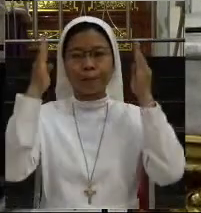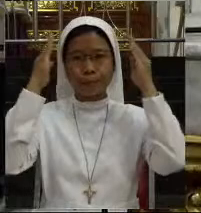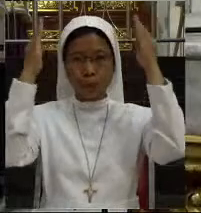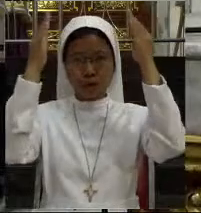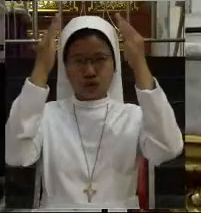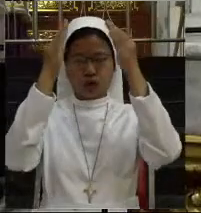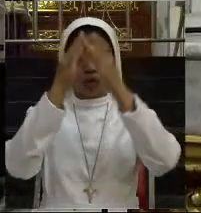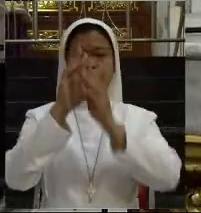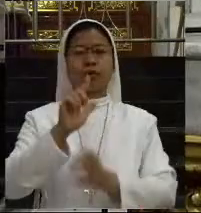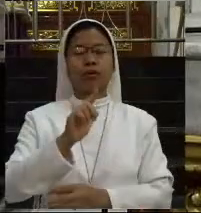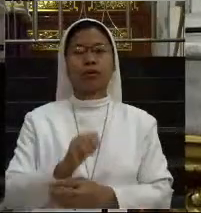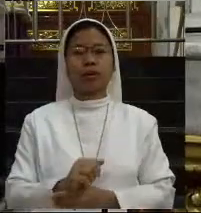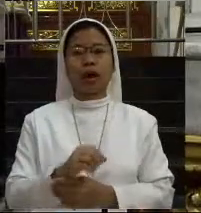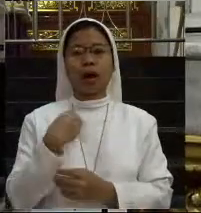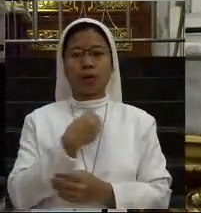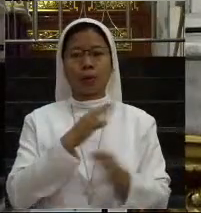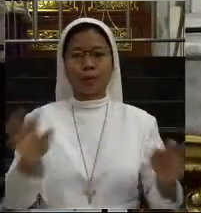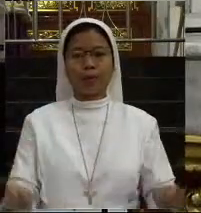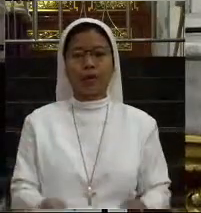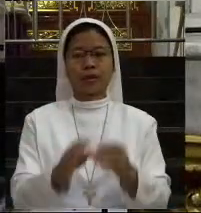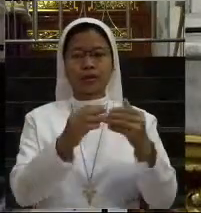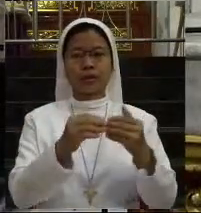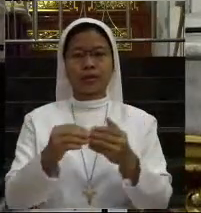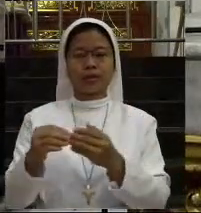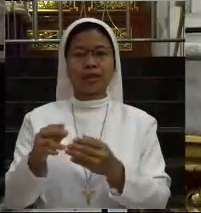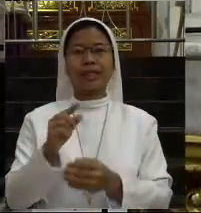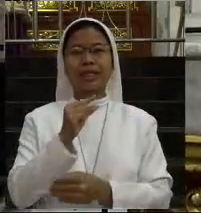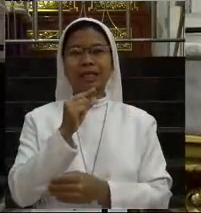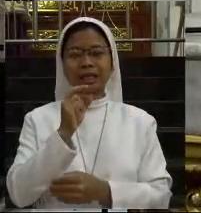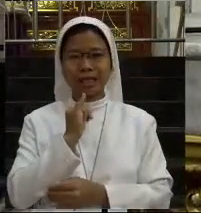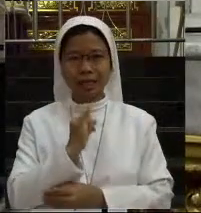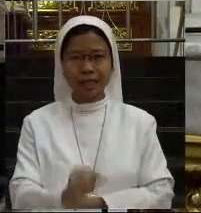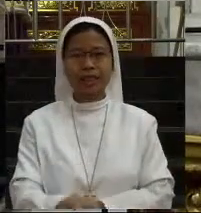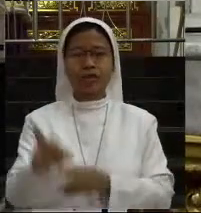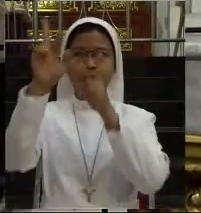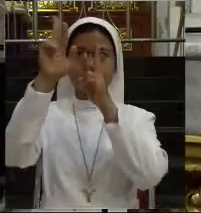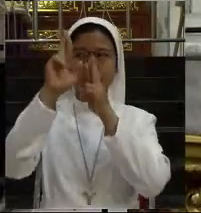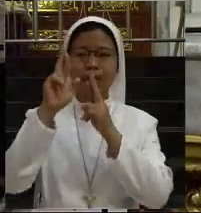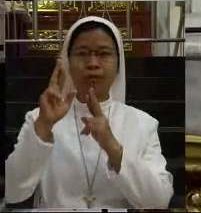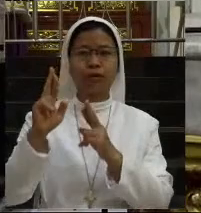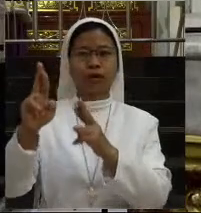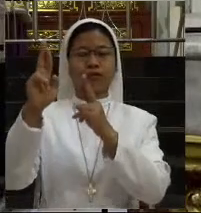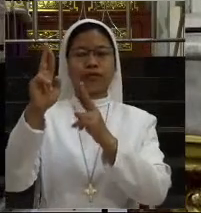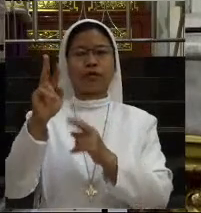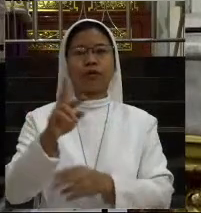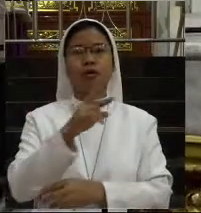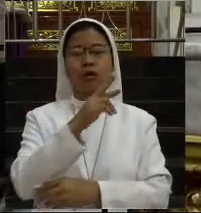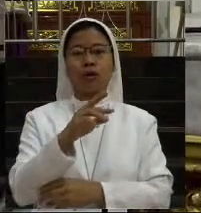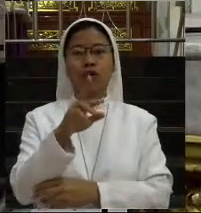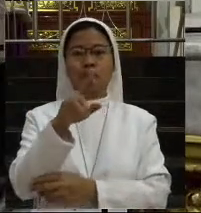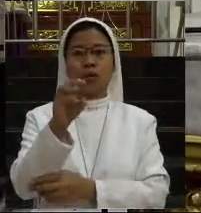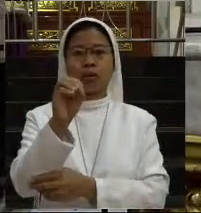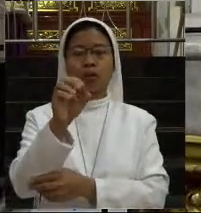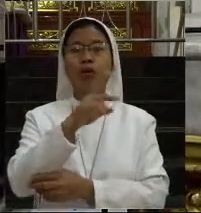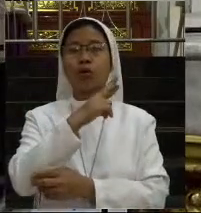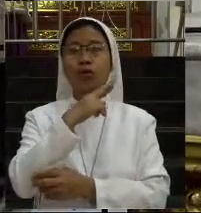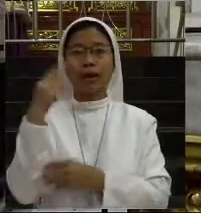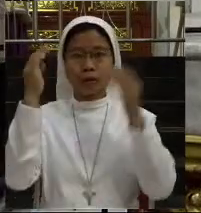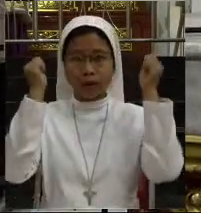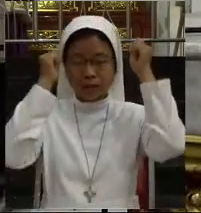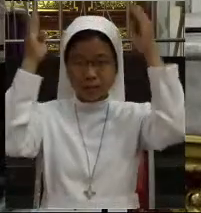Our Mass presider is His Grace, the Most Reverend Rolando J. Tria